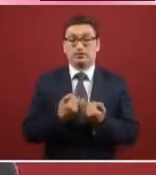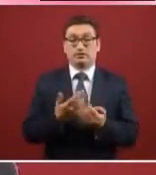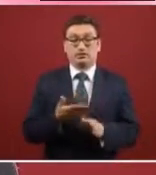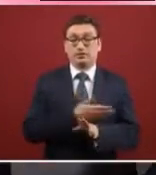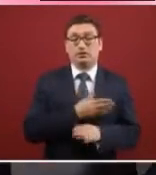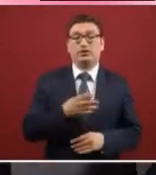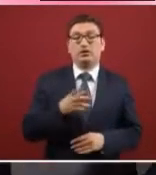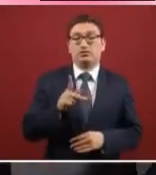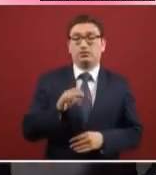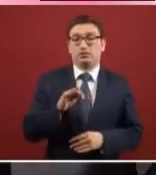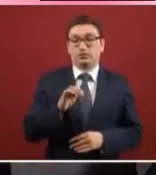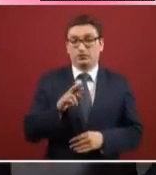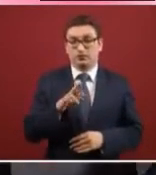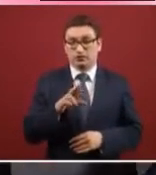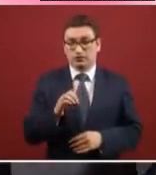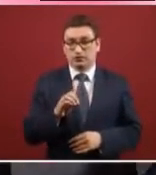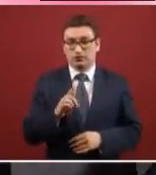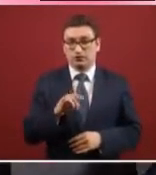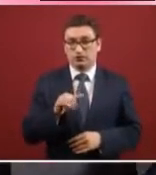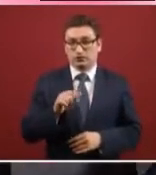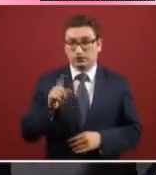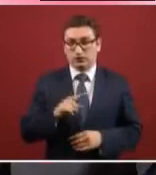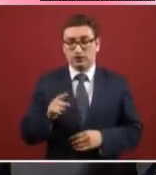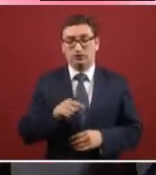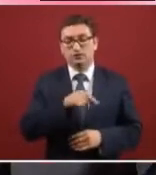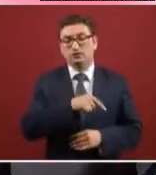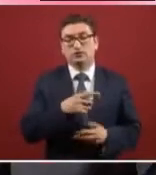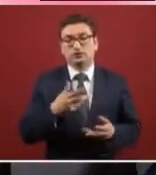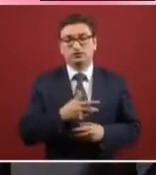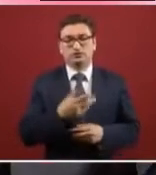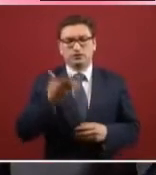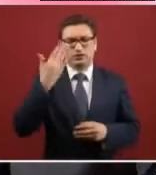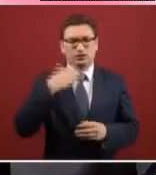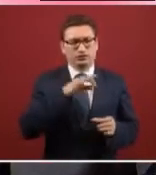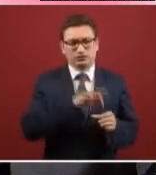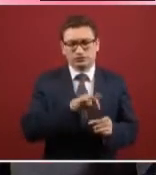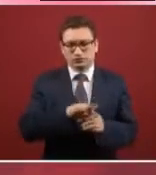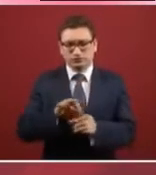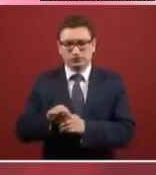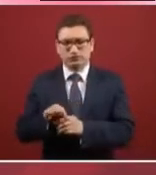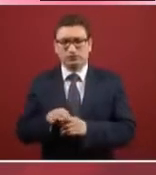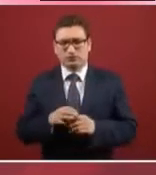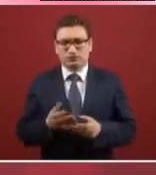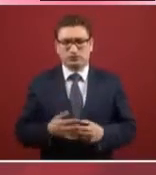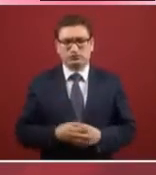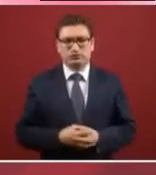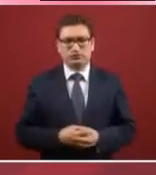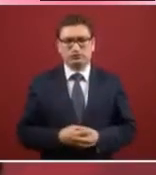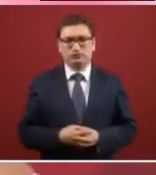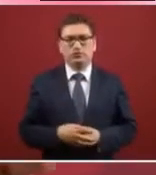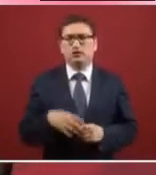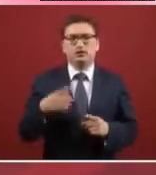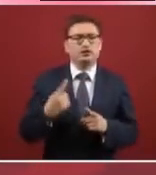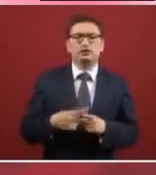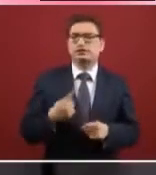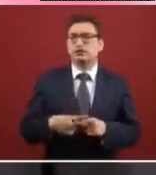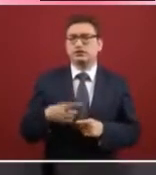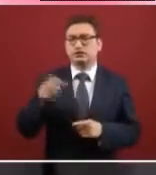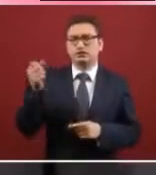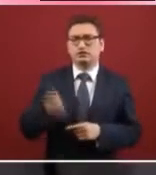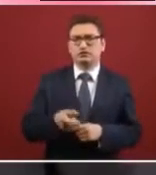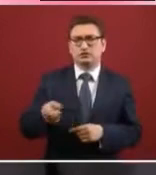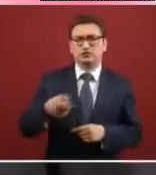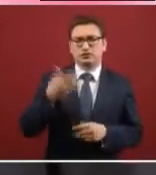Porfirio Díaz. Se hacían las elecciones, they did the elections, ya se sabía, but ahead of time they already know who was going to be in